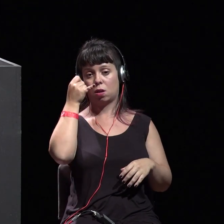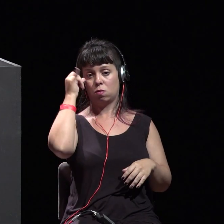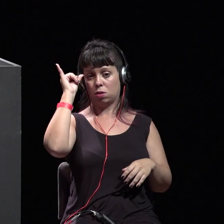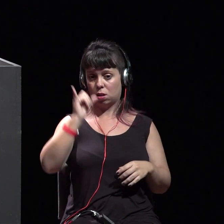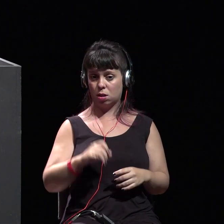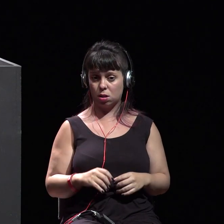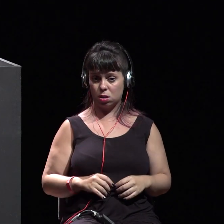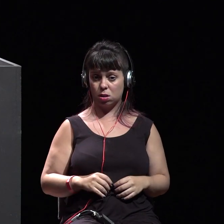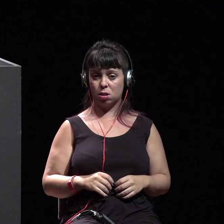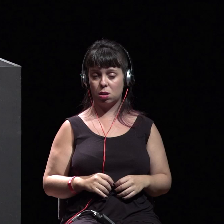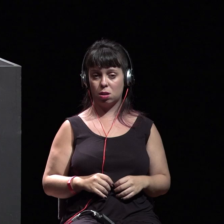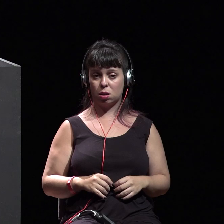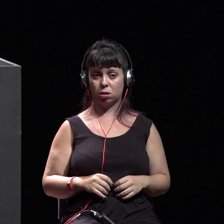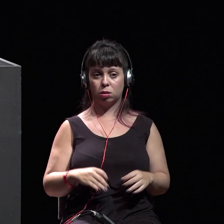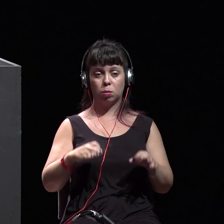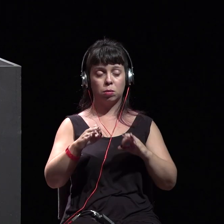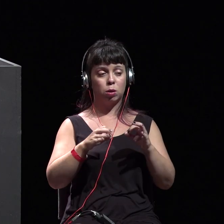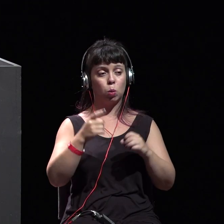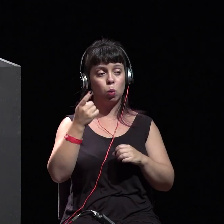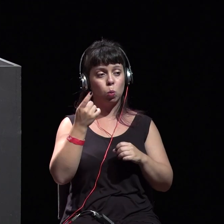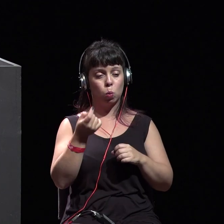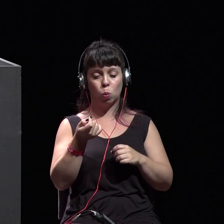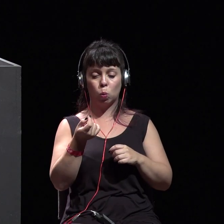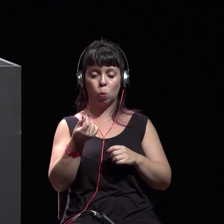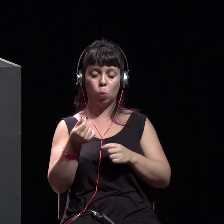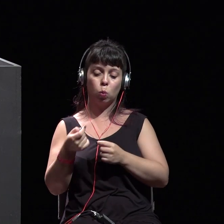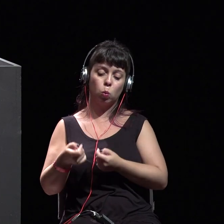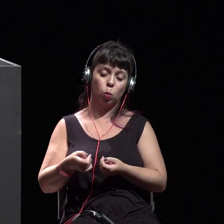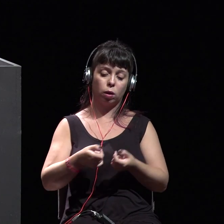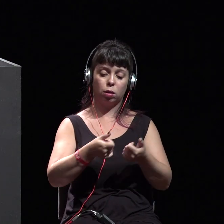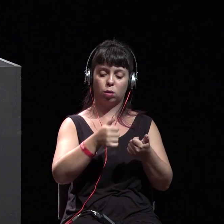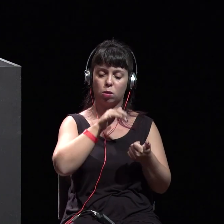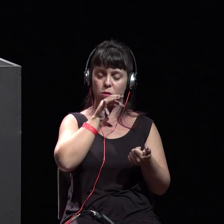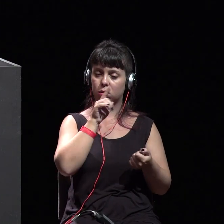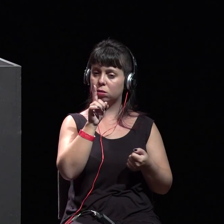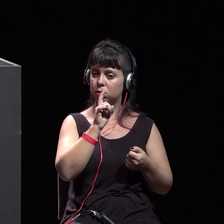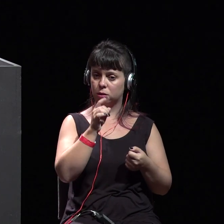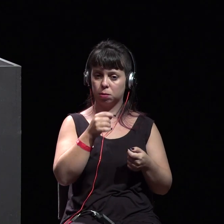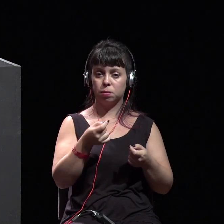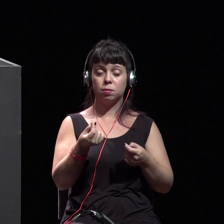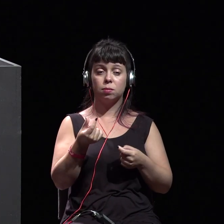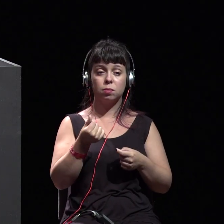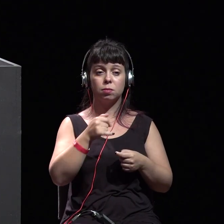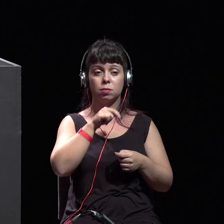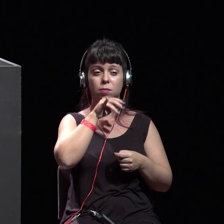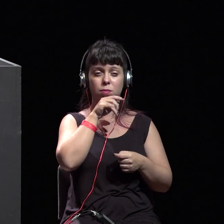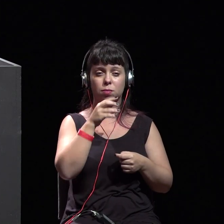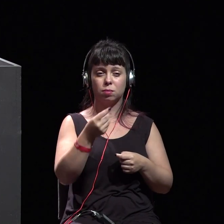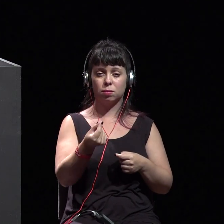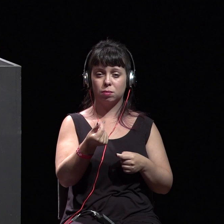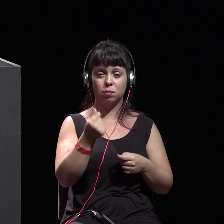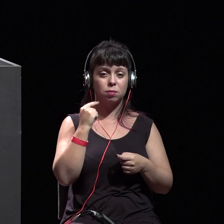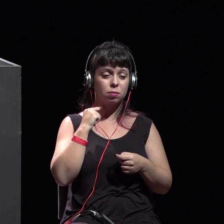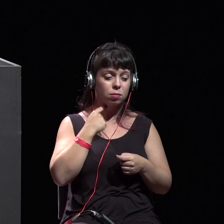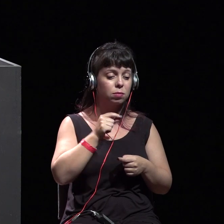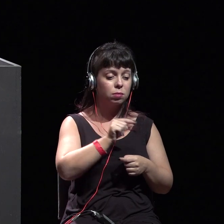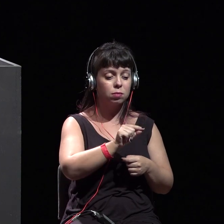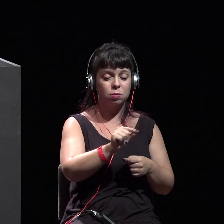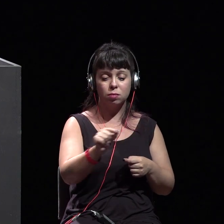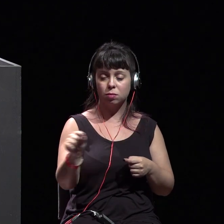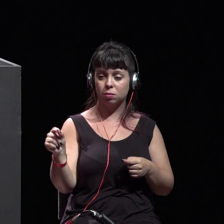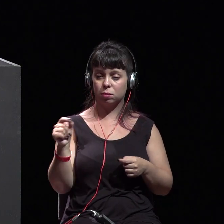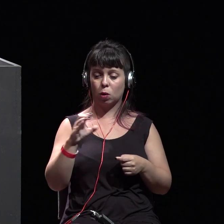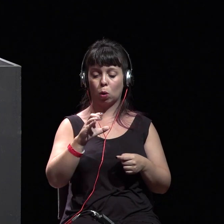ubiquitous and capitalism must ultimately be dismantled. Additionally, the plan isn't simply concerned with the resignation of 1 or 2 board